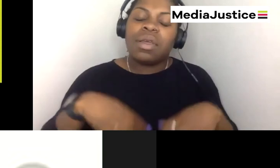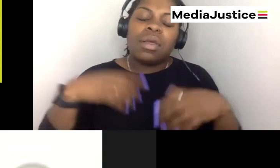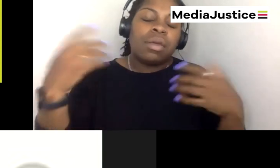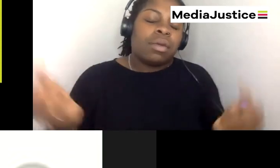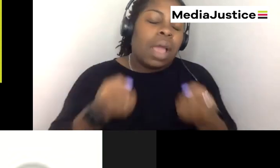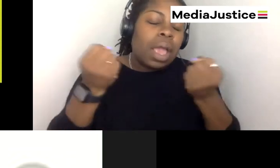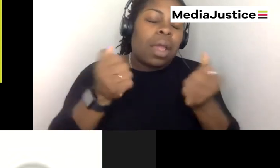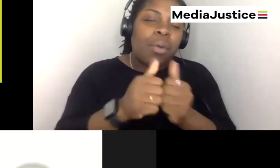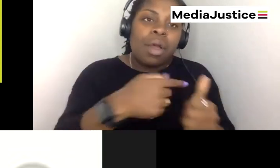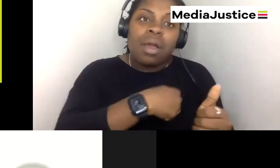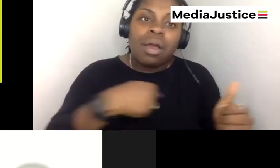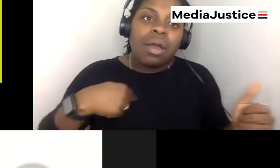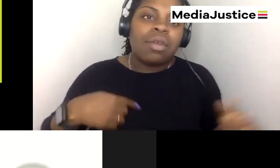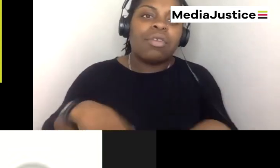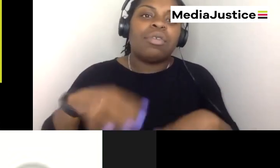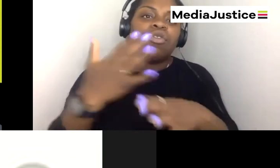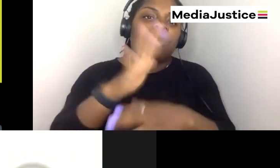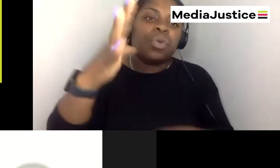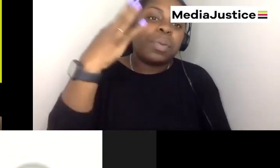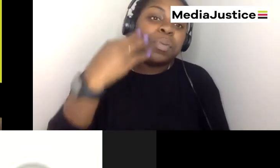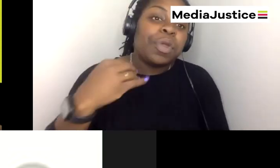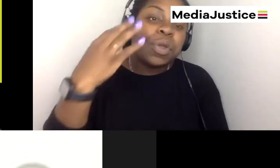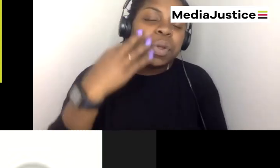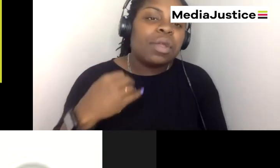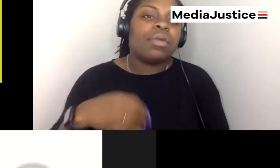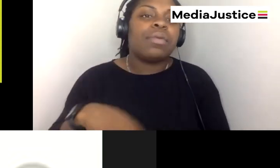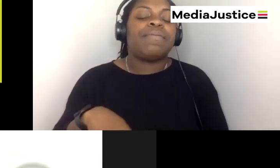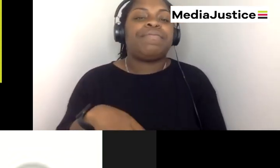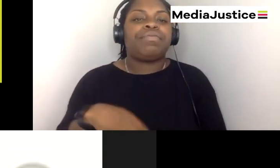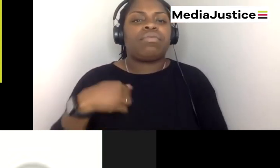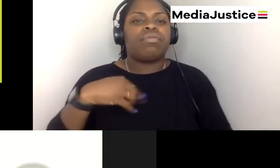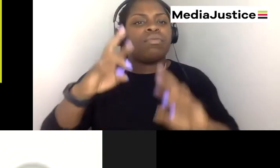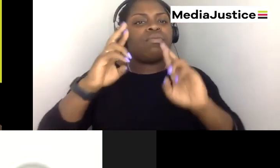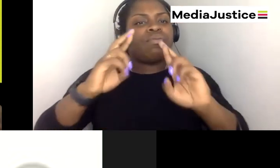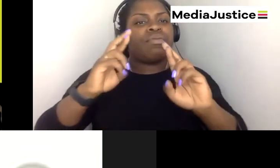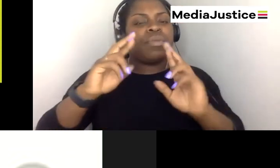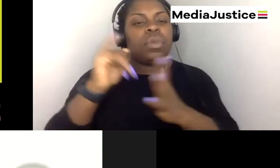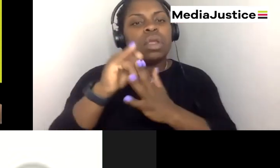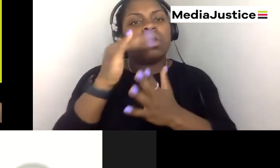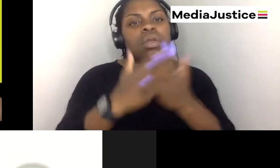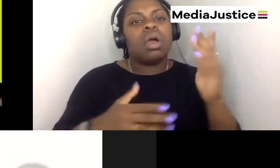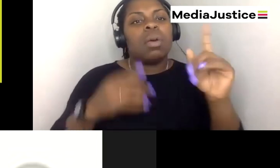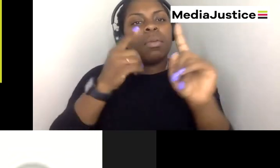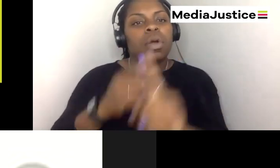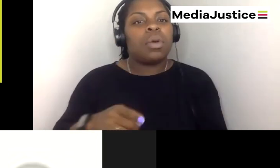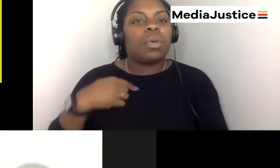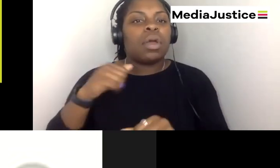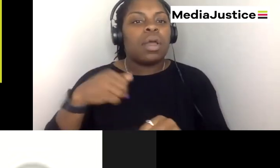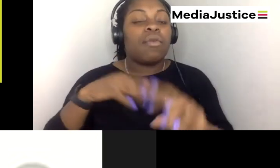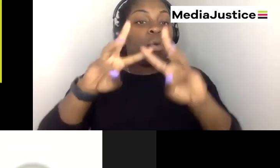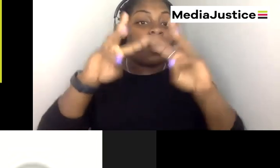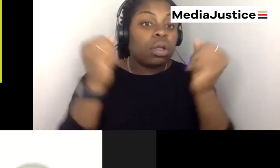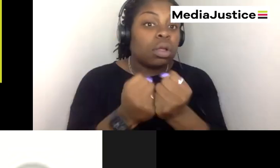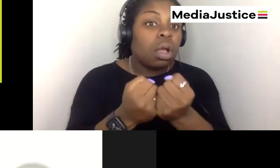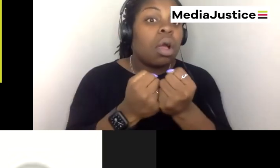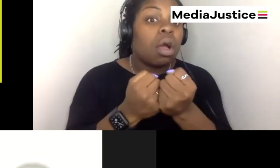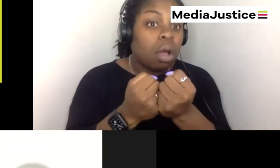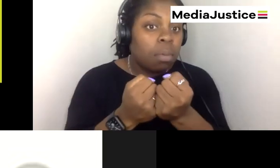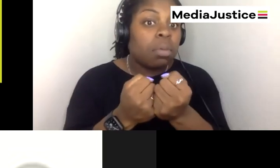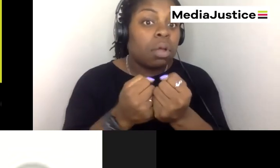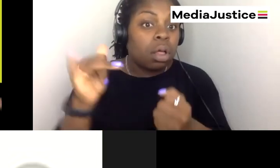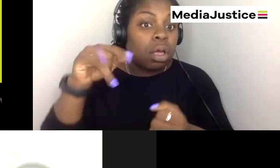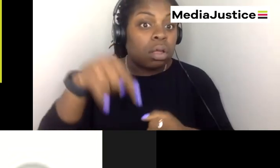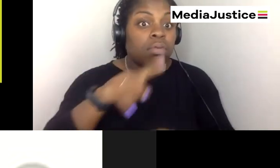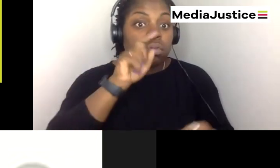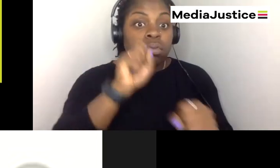and sharing your experiences. I'm hoping that at some point we can have a workshop like this in